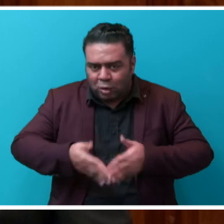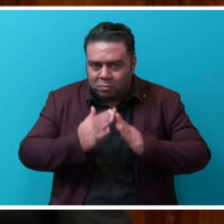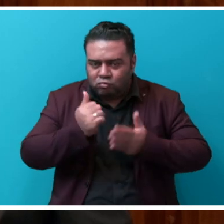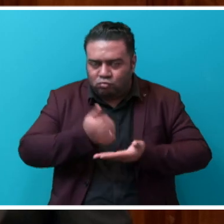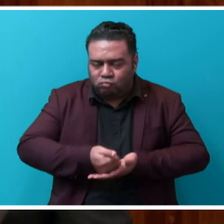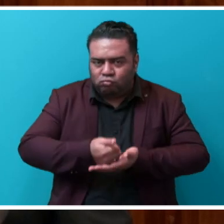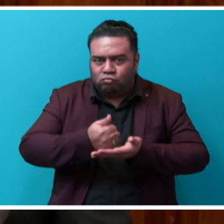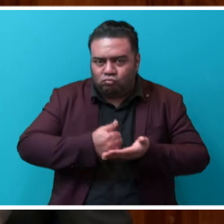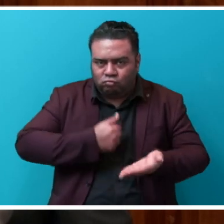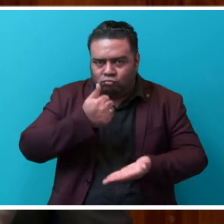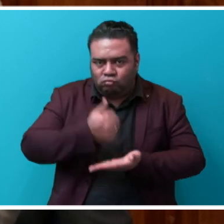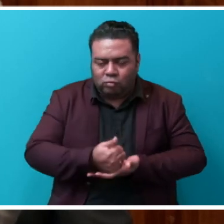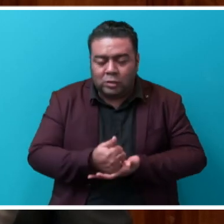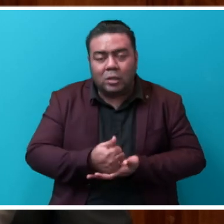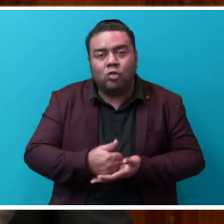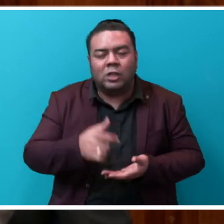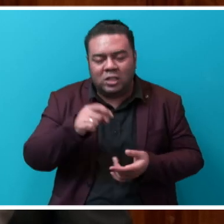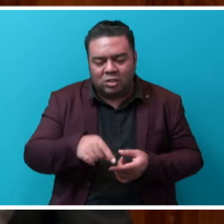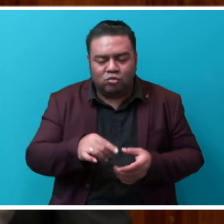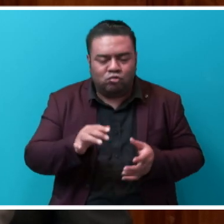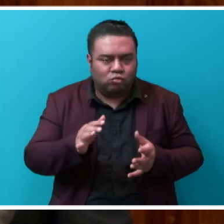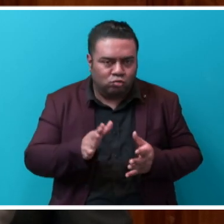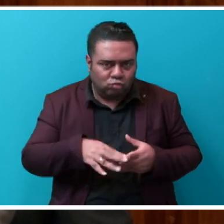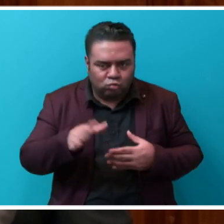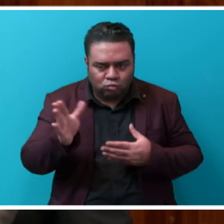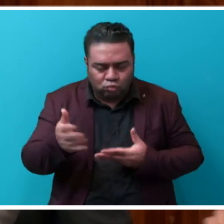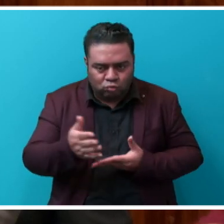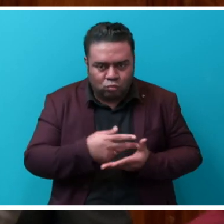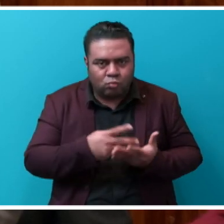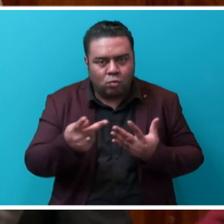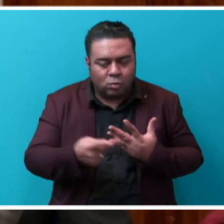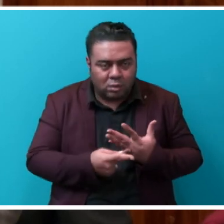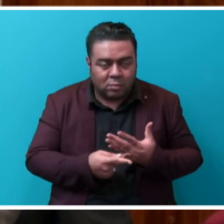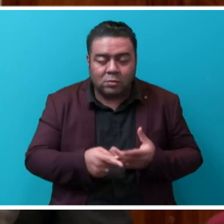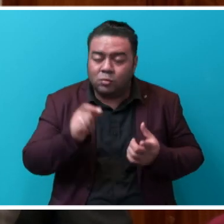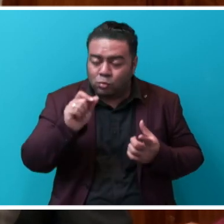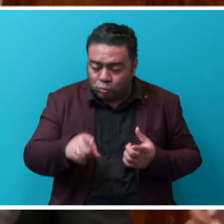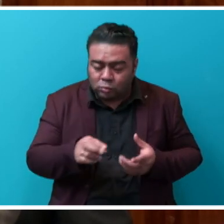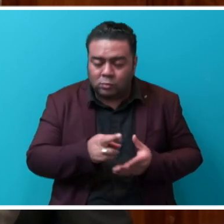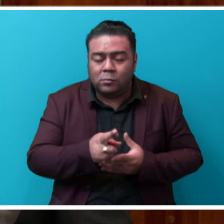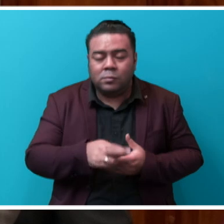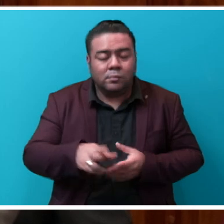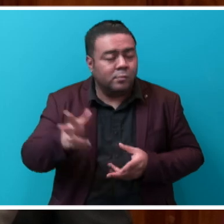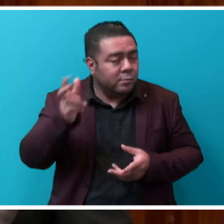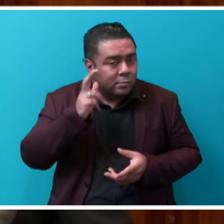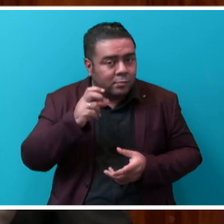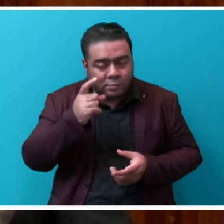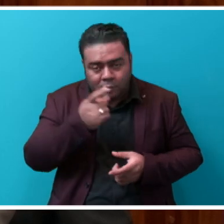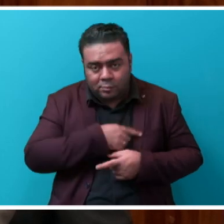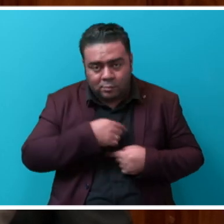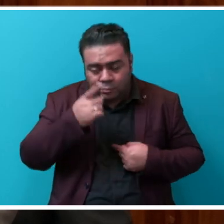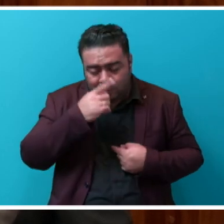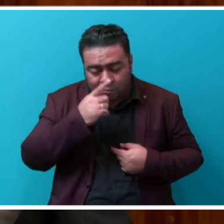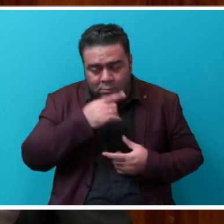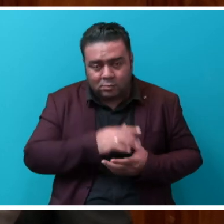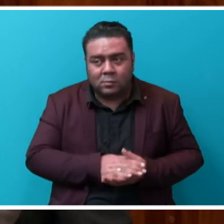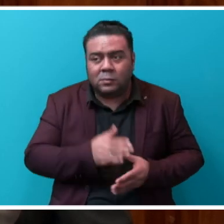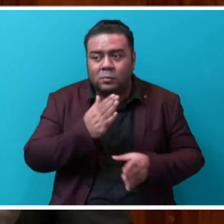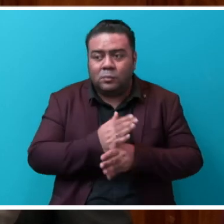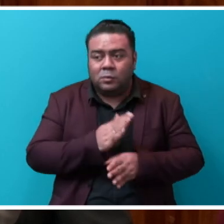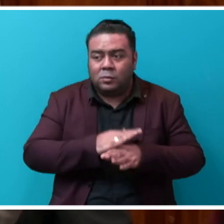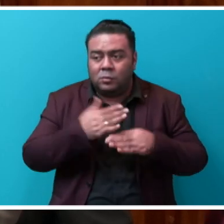drive. This is a true reflection of what we can achieve when we listen to our people and work